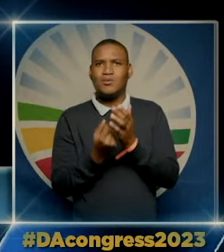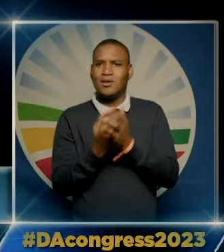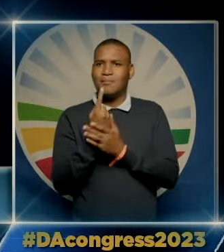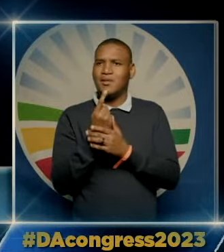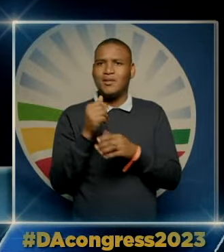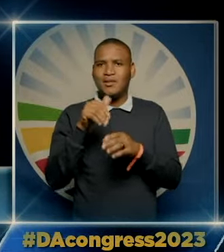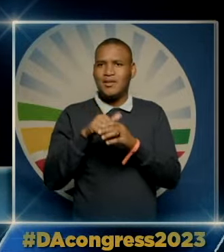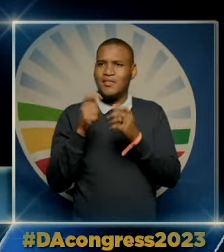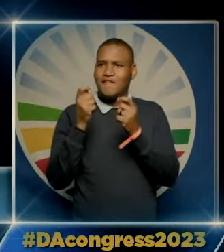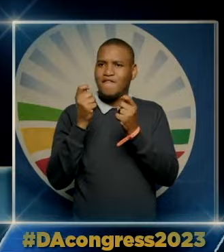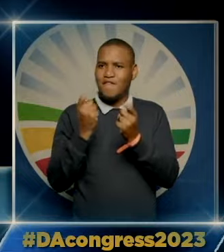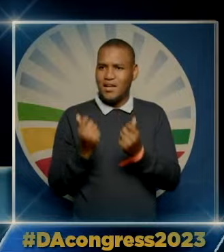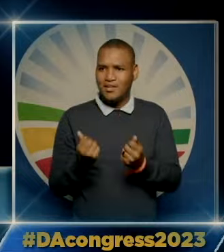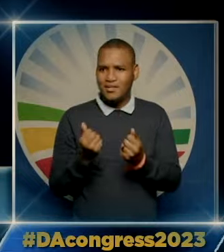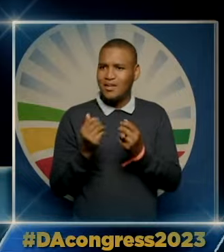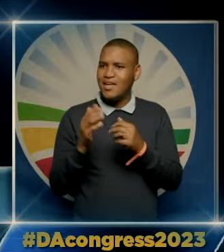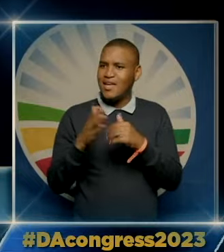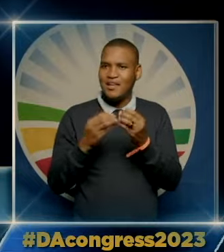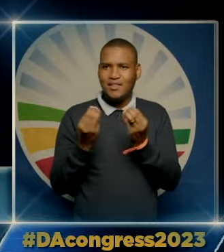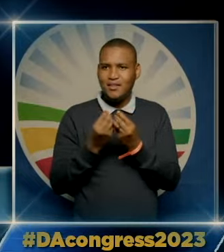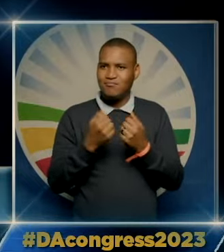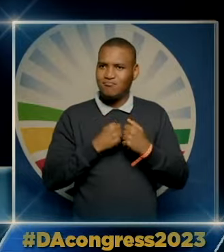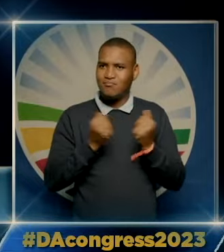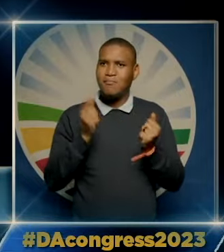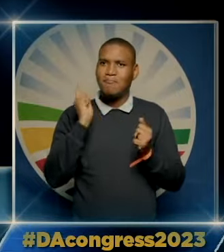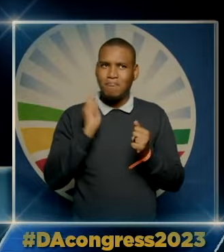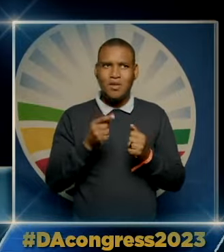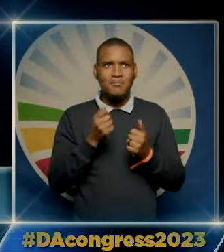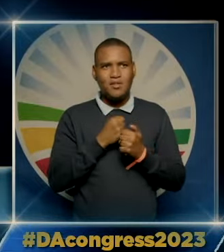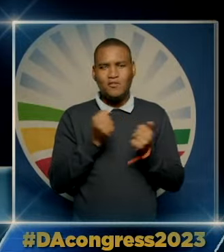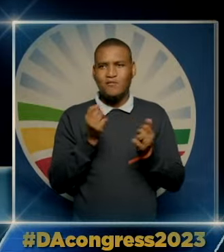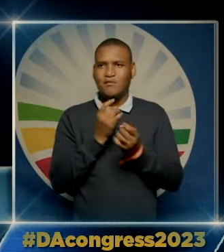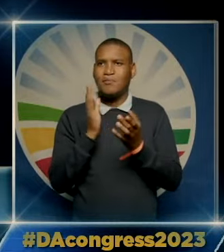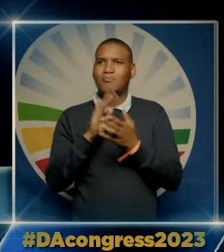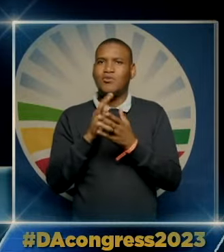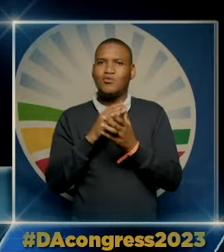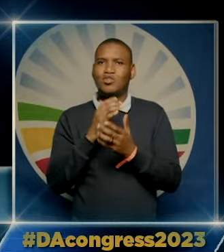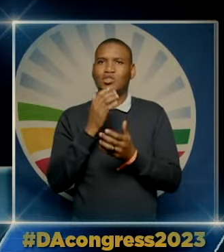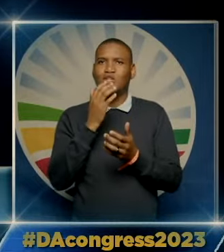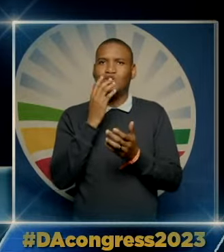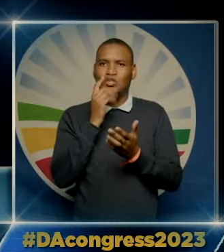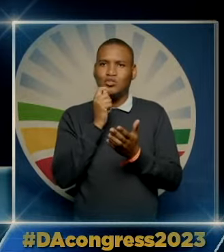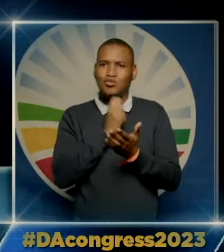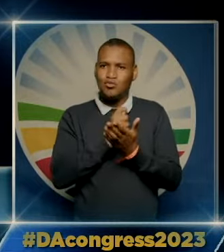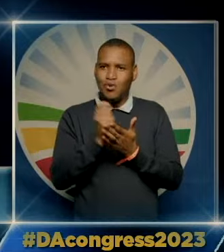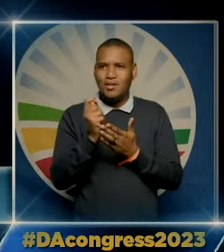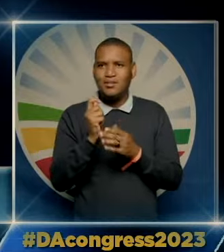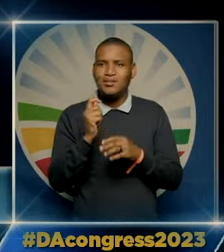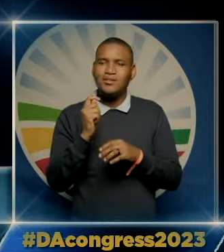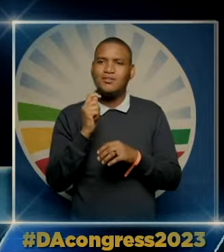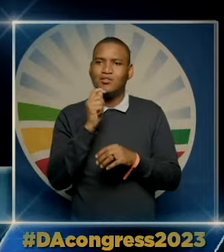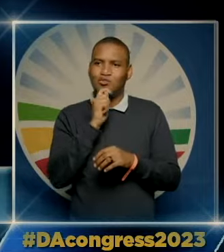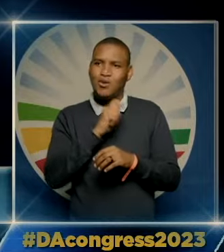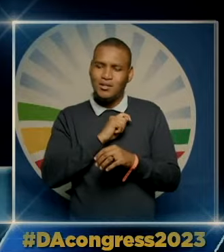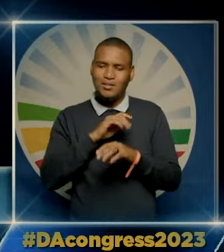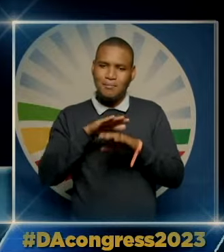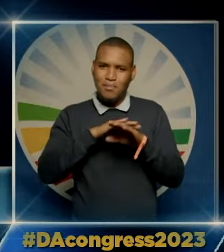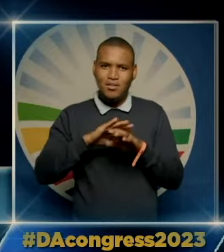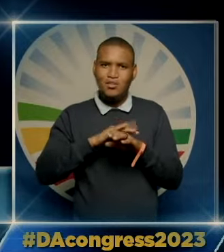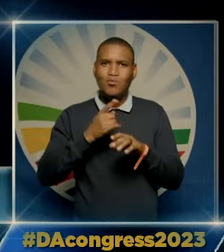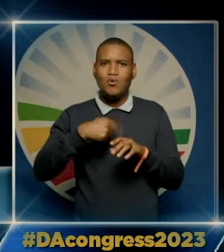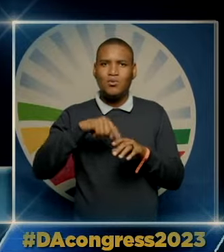finances. Anything that has not been disclosed yet must be disclosed, because trust is the basis on which we will proceed. Then we have to pass